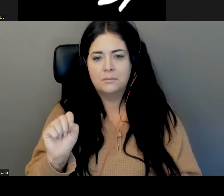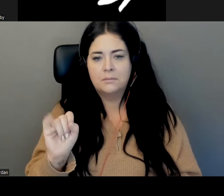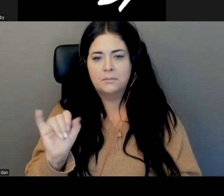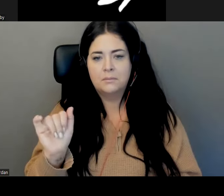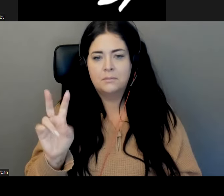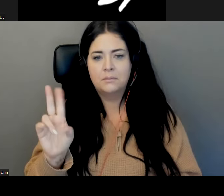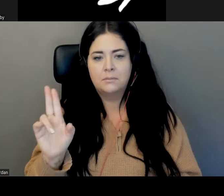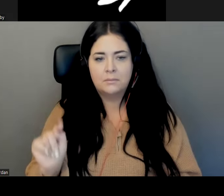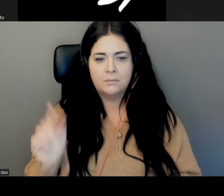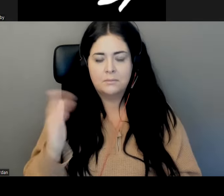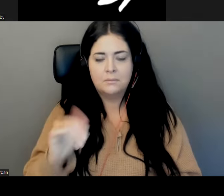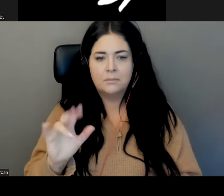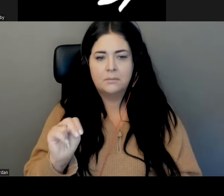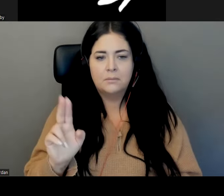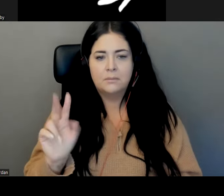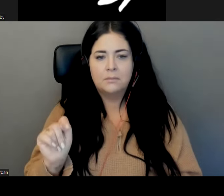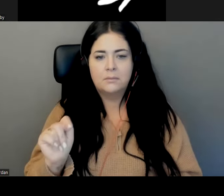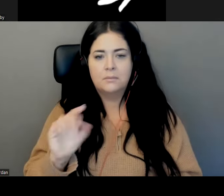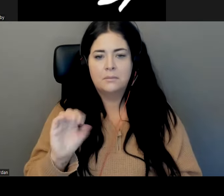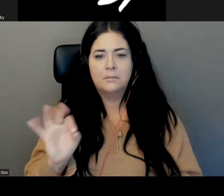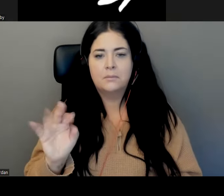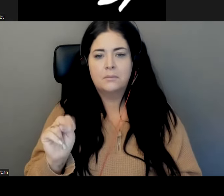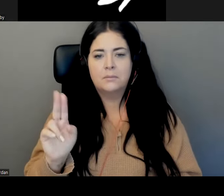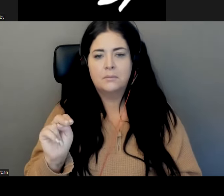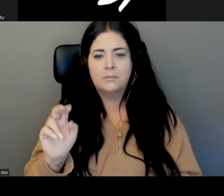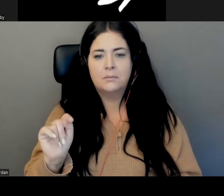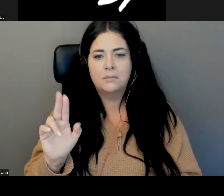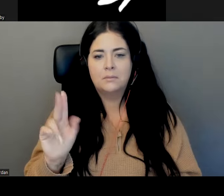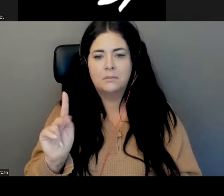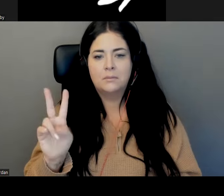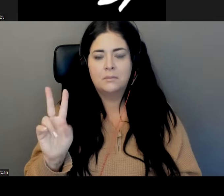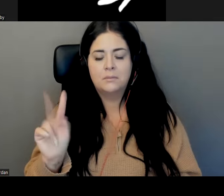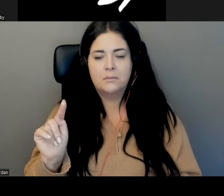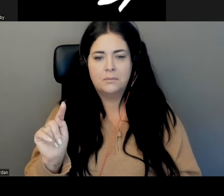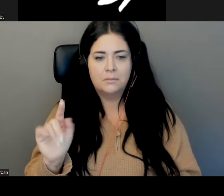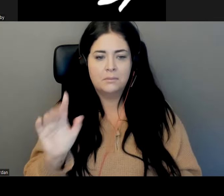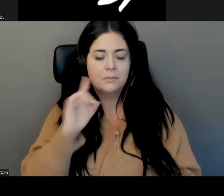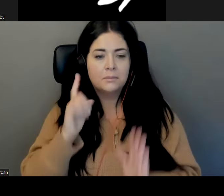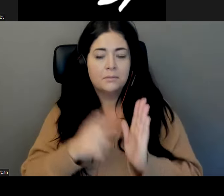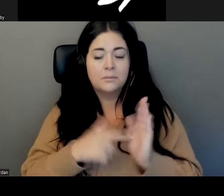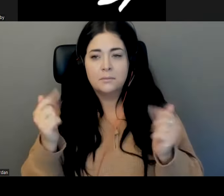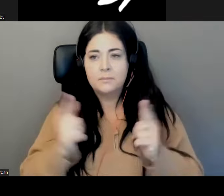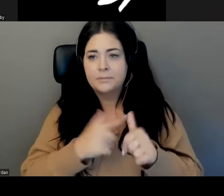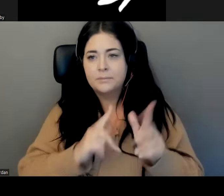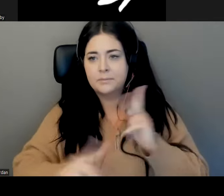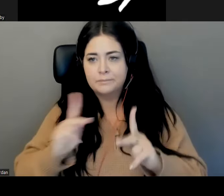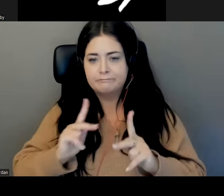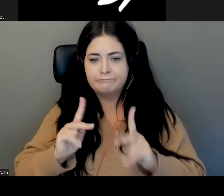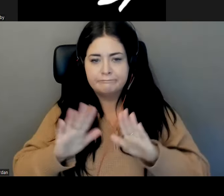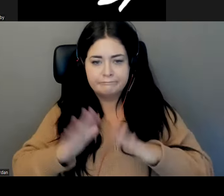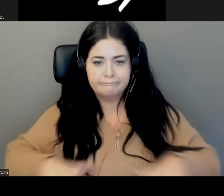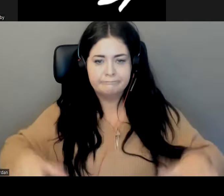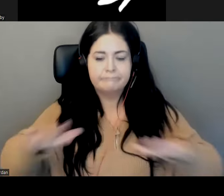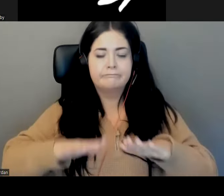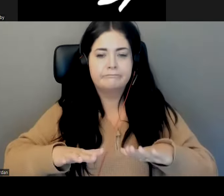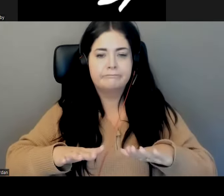Nunatuavut. We recognize all First Peoples who were here before us, those who live with us now,